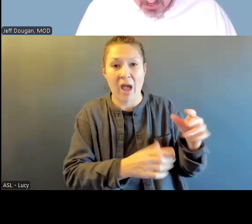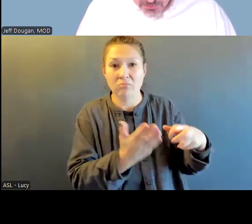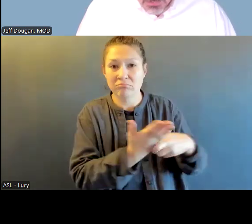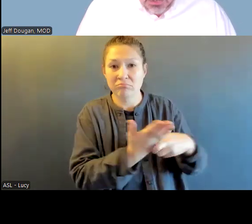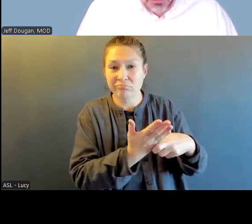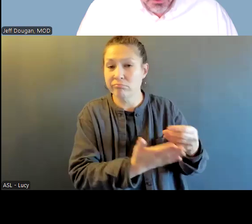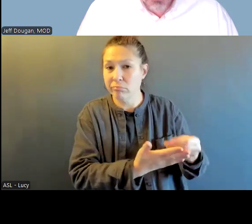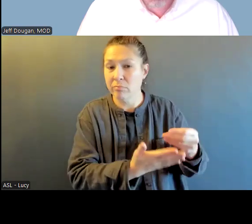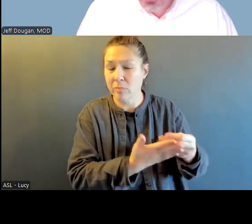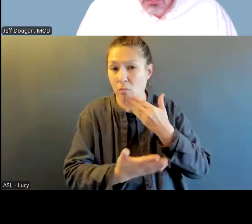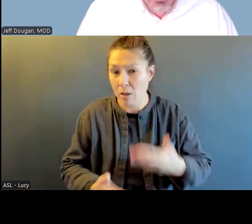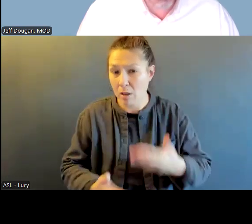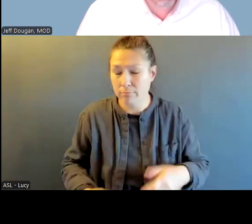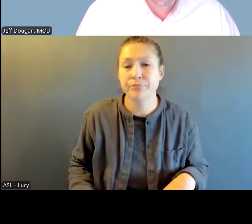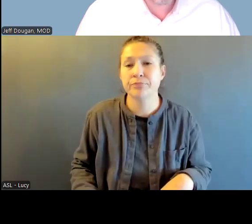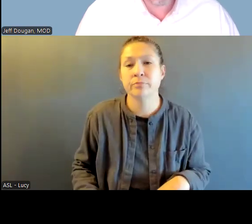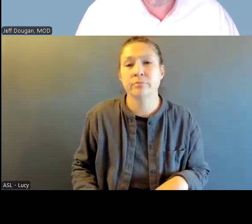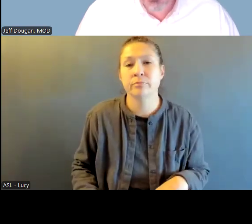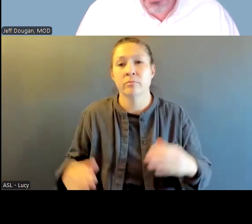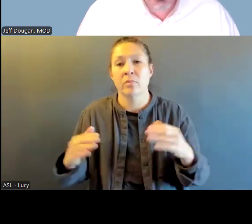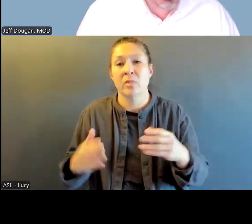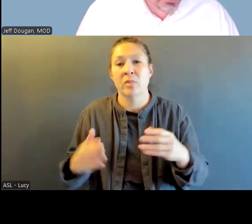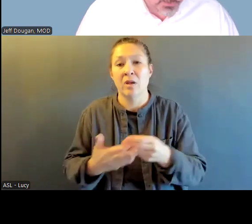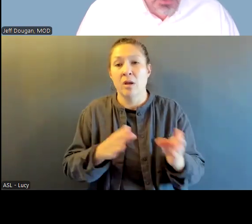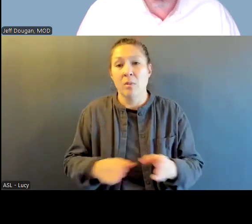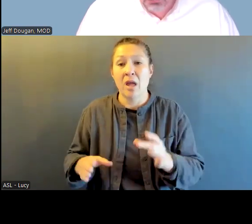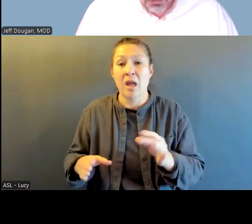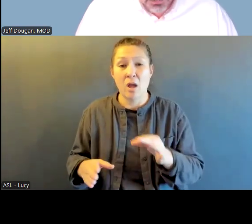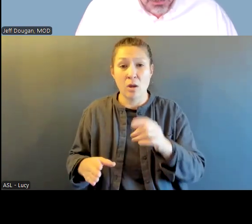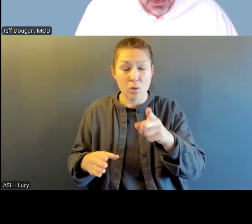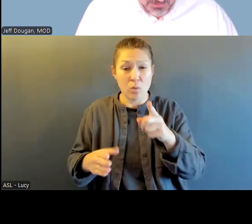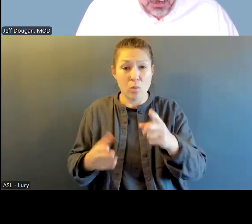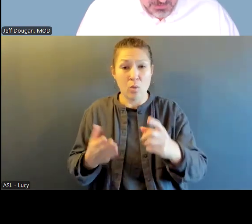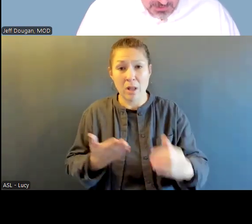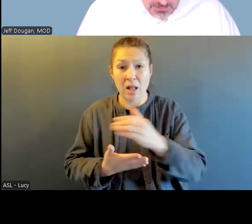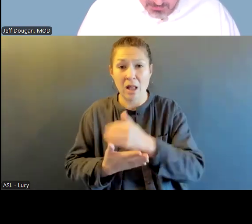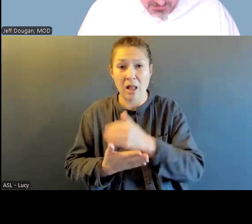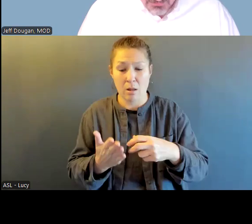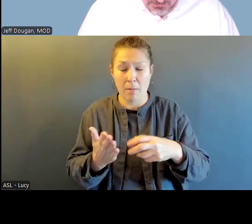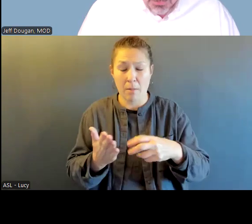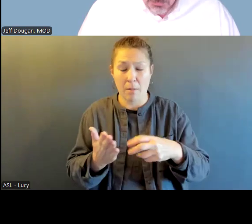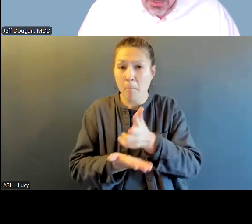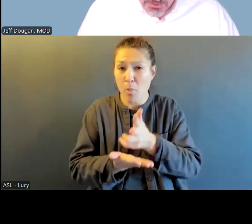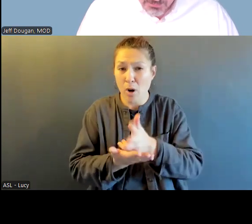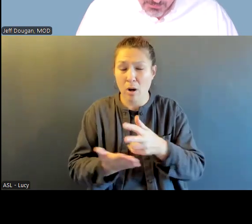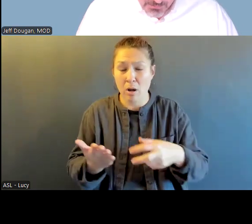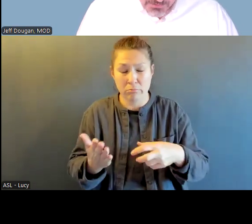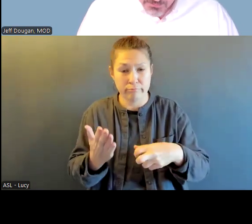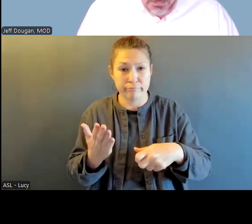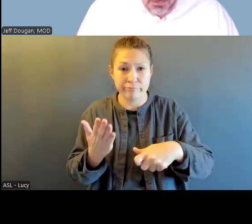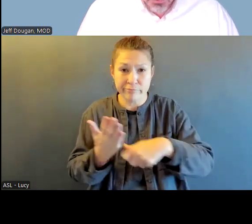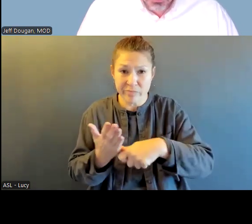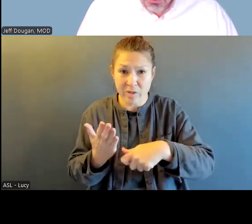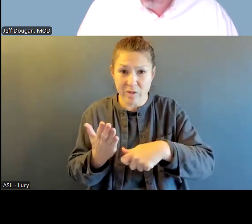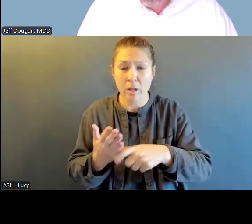In financial planning. So if you are one that collects the parking fines and you have funds that roll from year to year, you might want to develop an annual budget